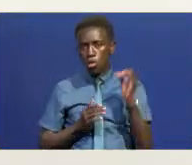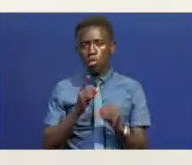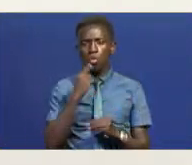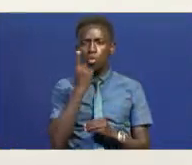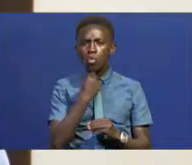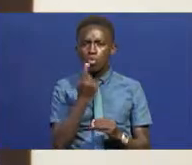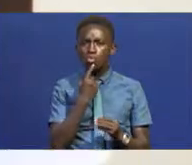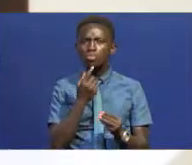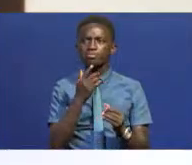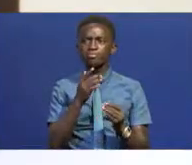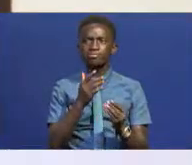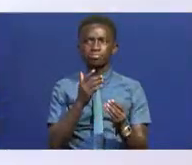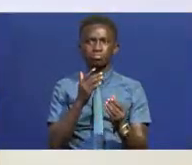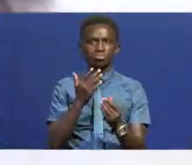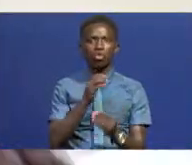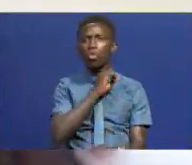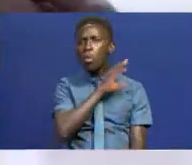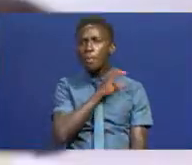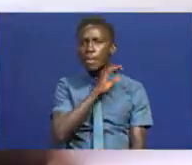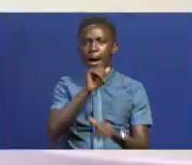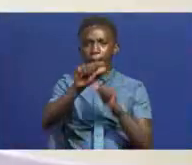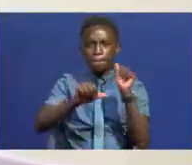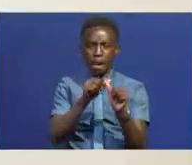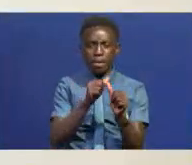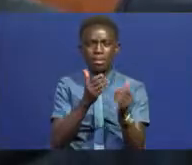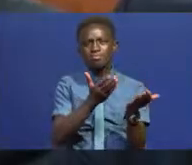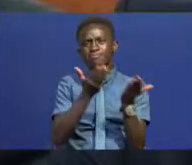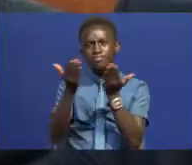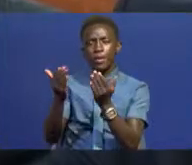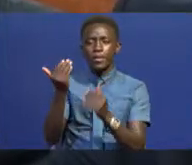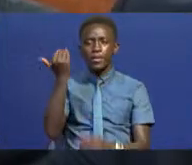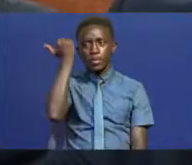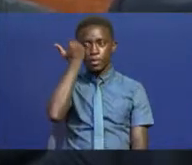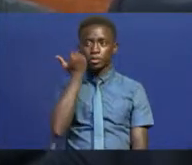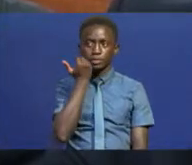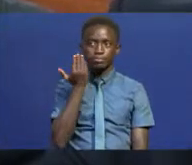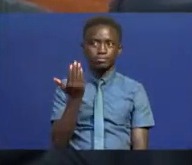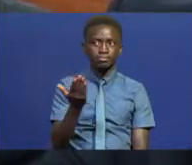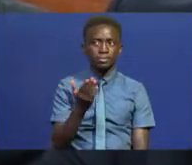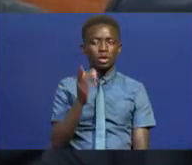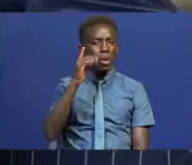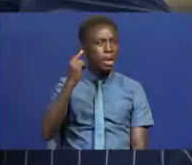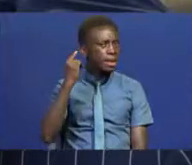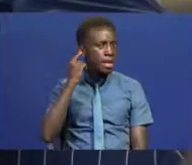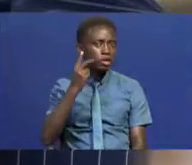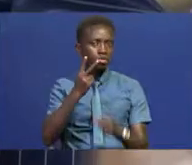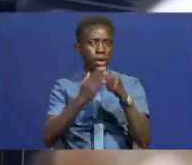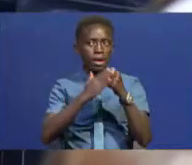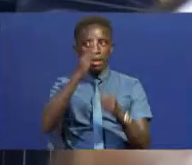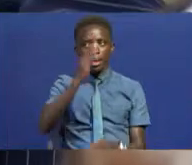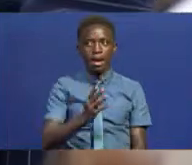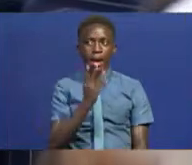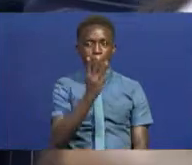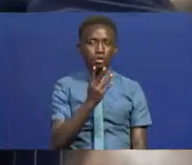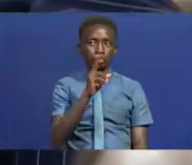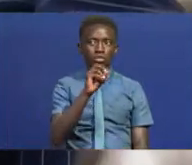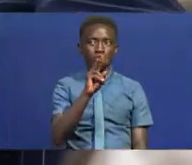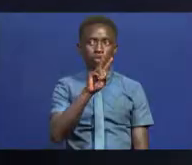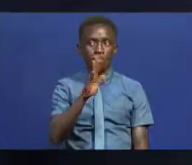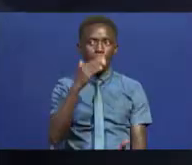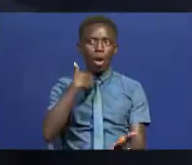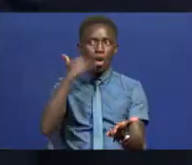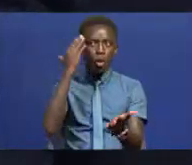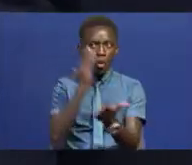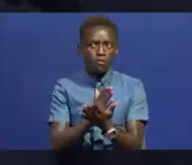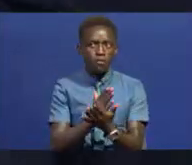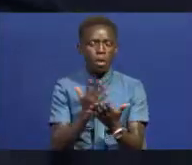court. The matter before Magistrate Court will be mentioned on 29th April 2024 to confirm the progress of the